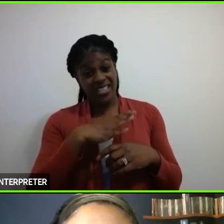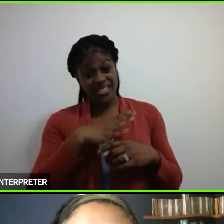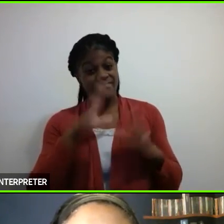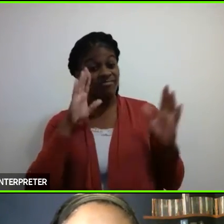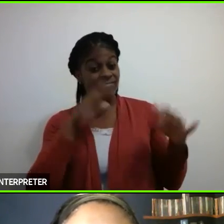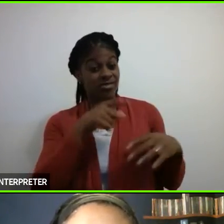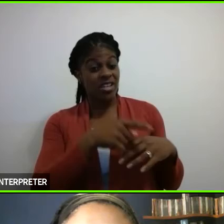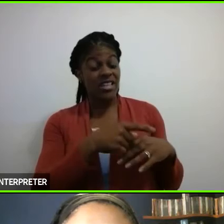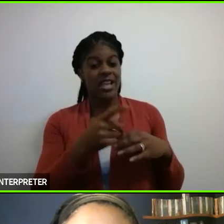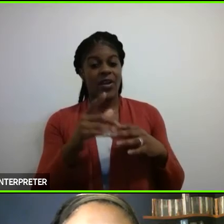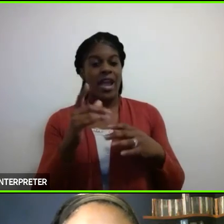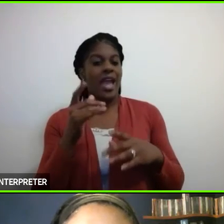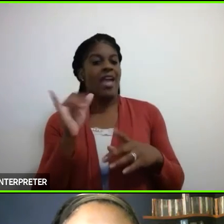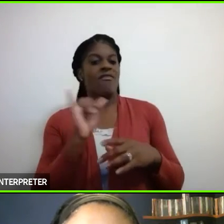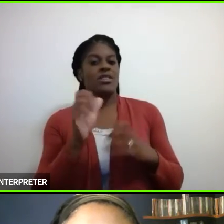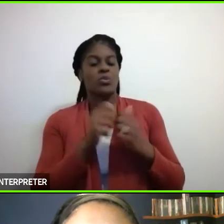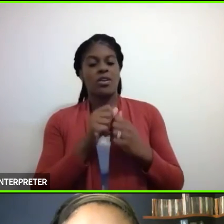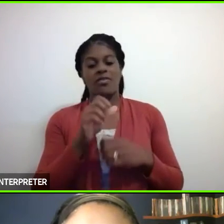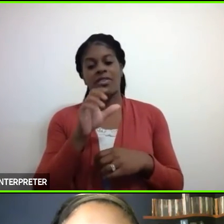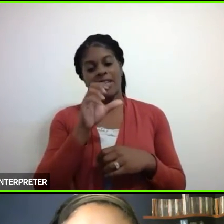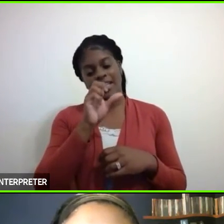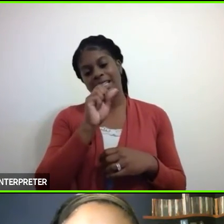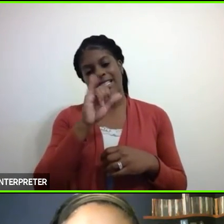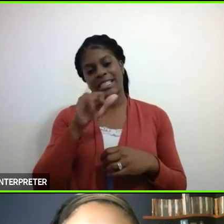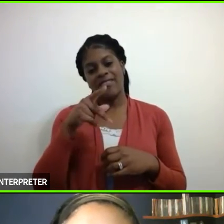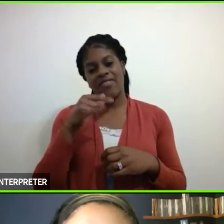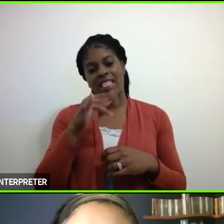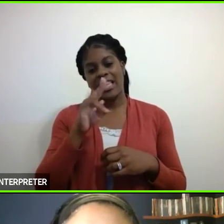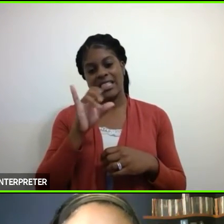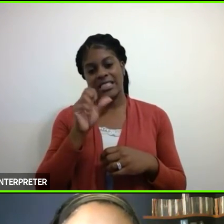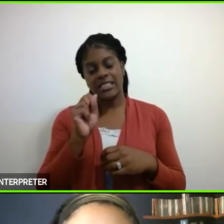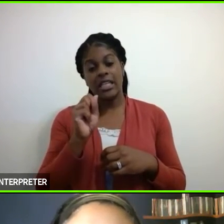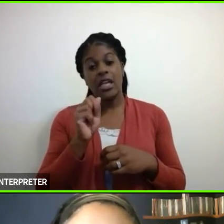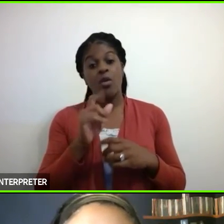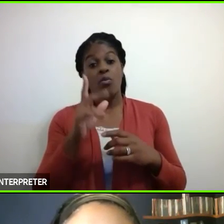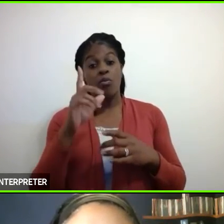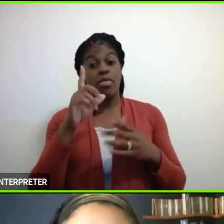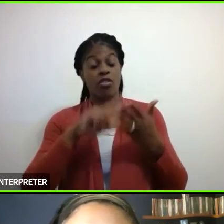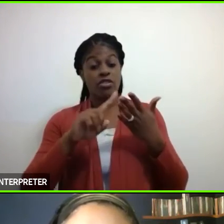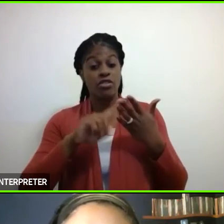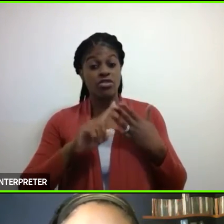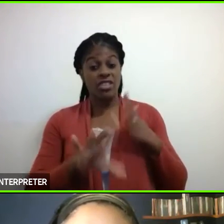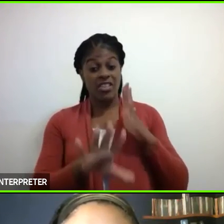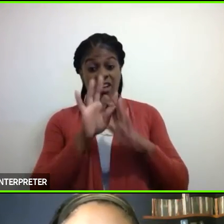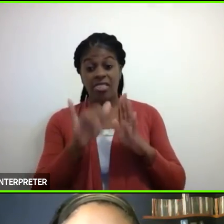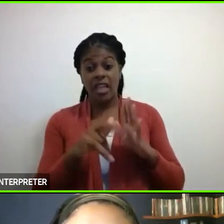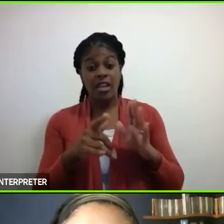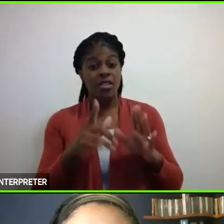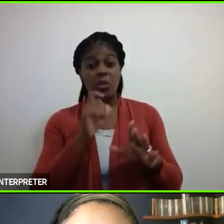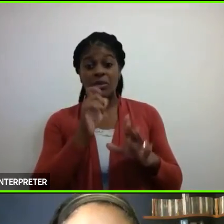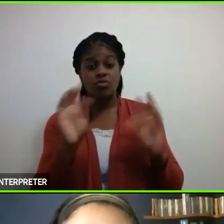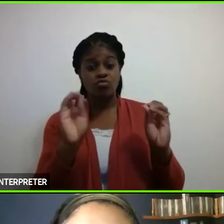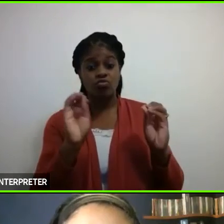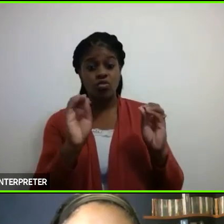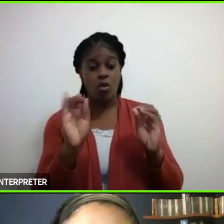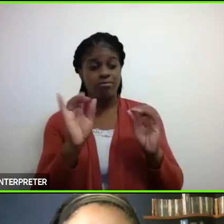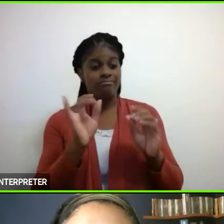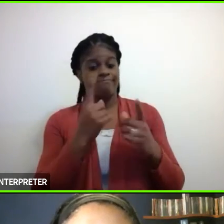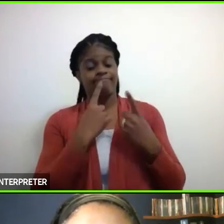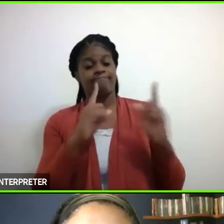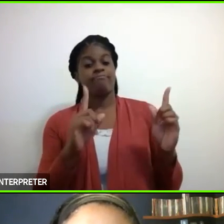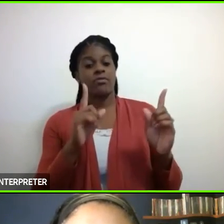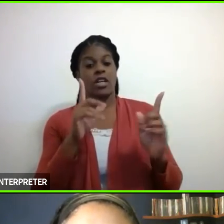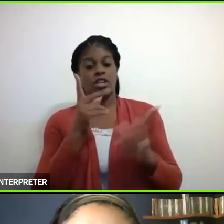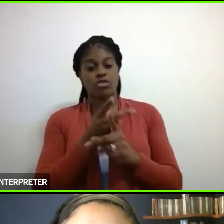basically infected with syphilis. And when the researchers found that there was an effective treatment, they were never